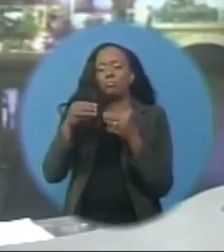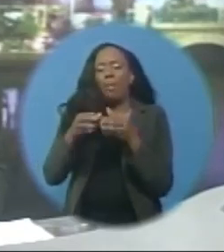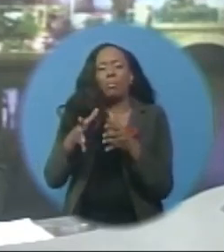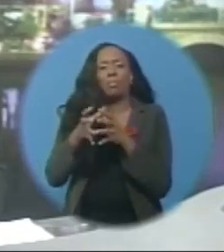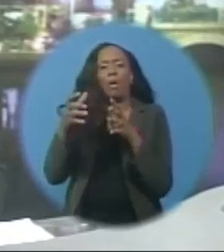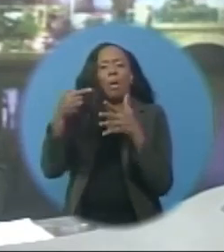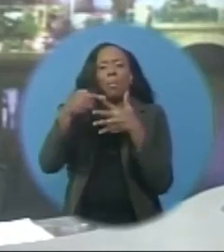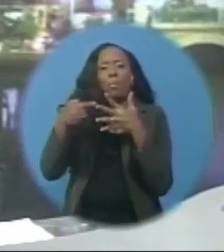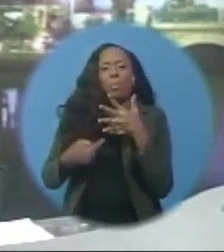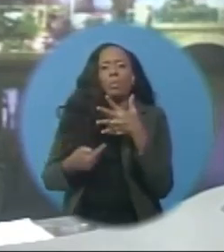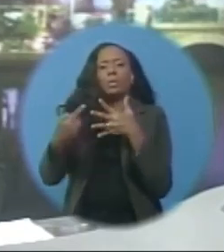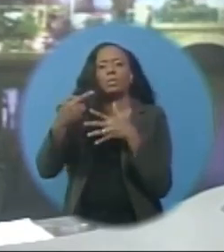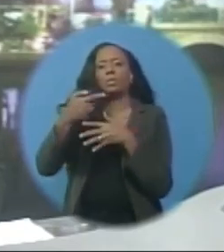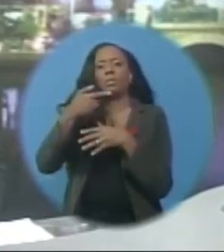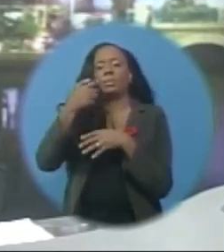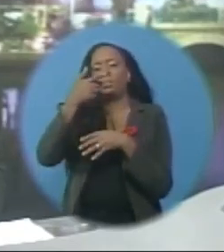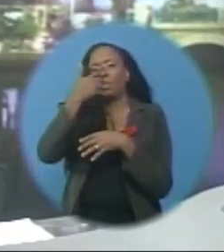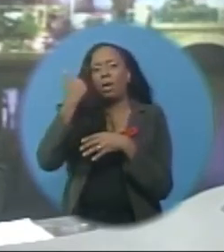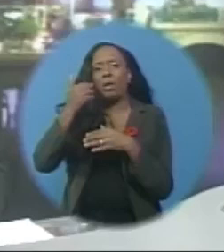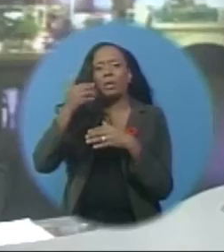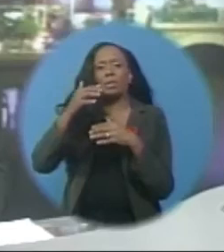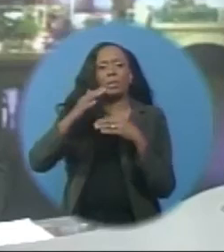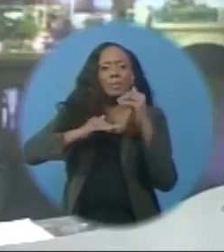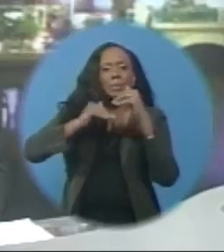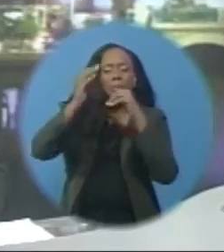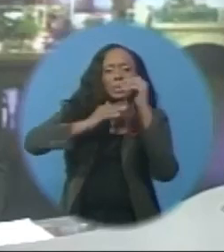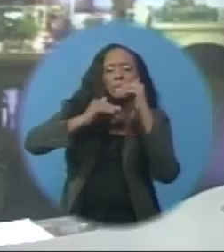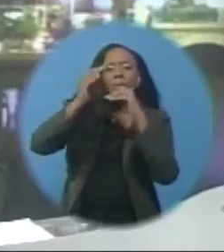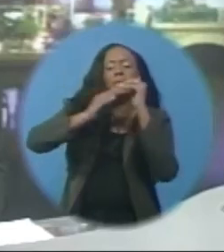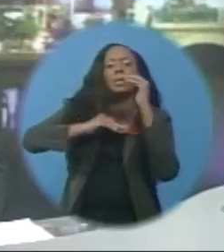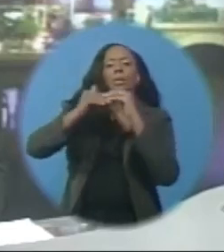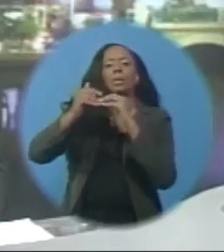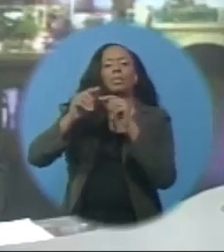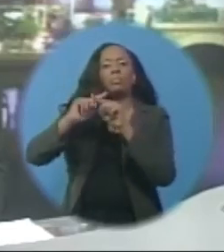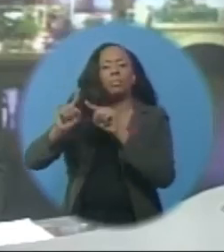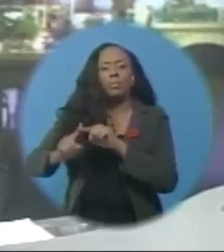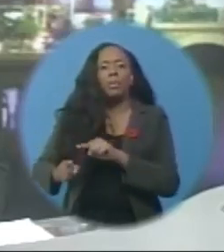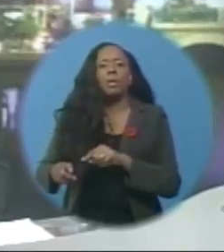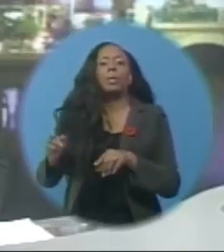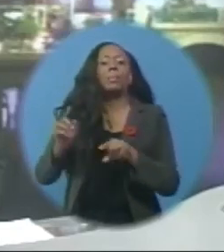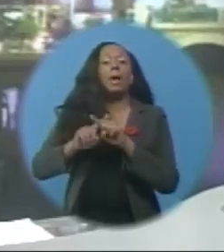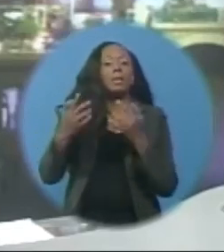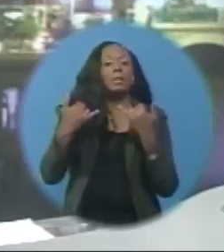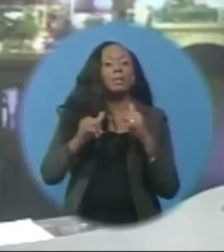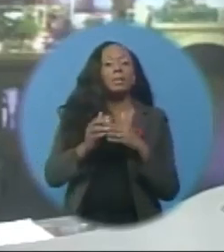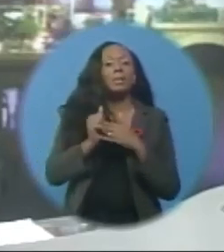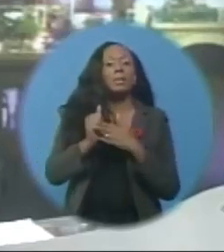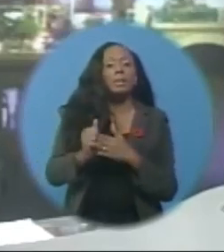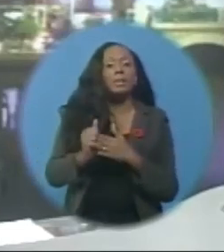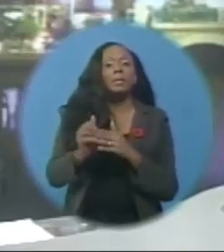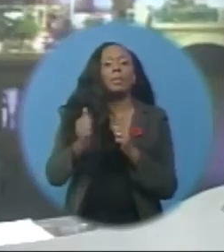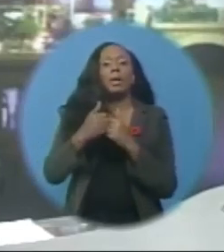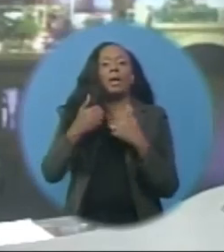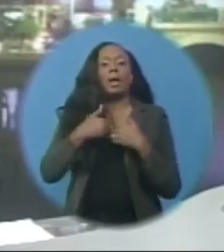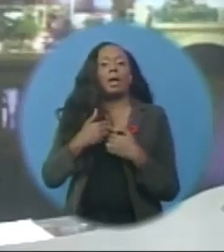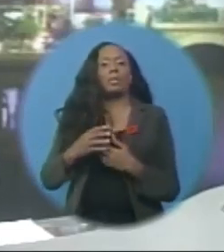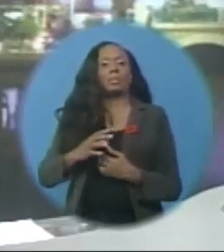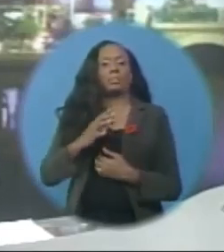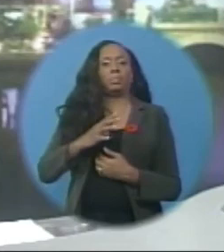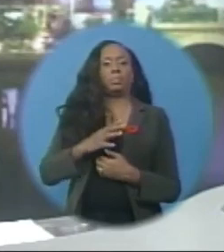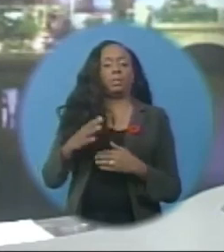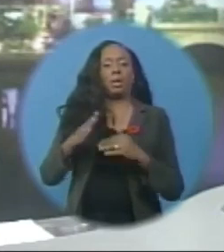in construction and other infrastructure. Nonetheless, the island leads the Caribbean, having the most expeditious construction